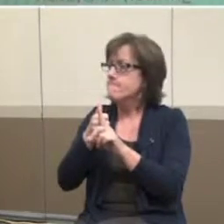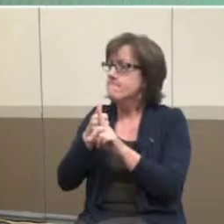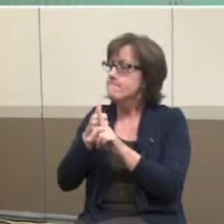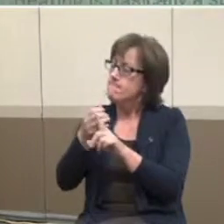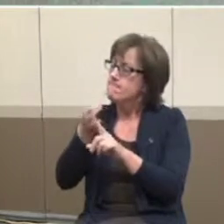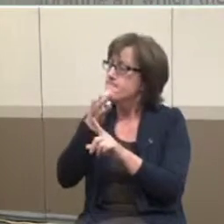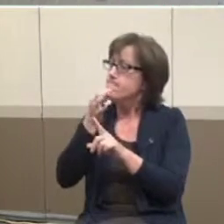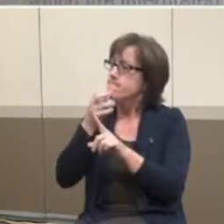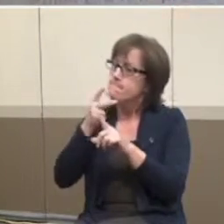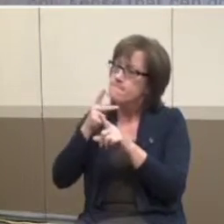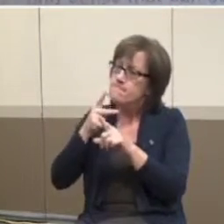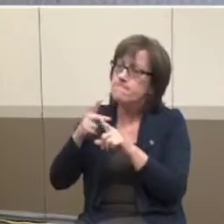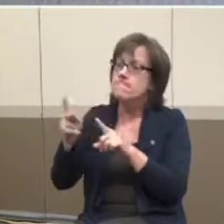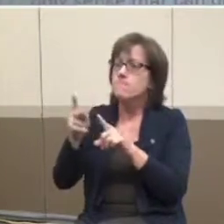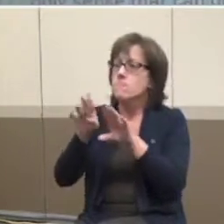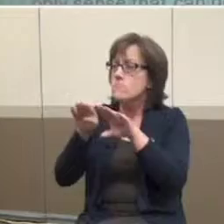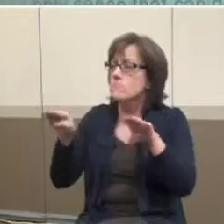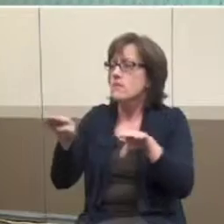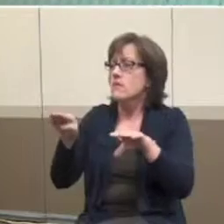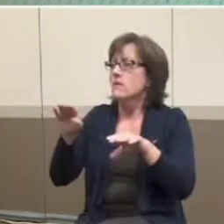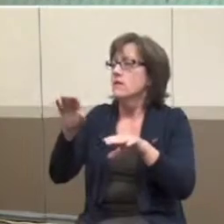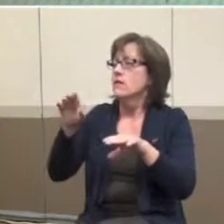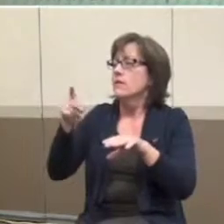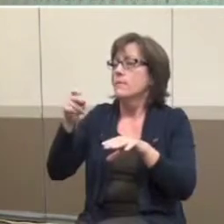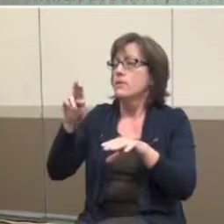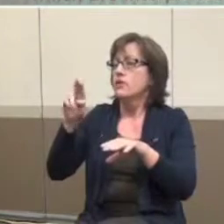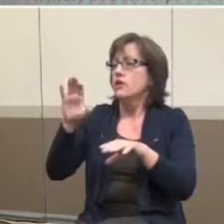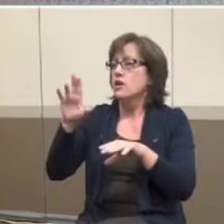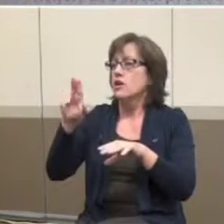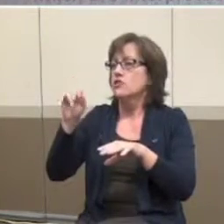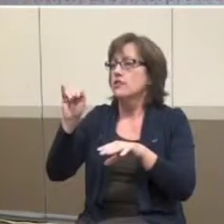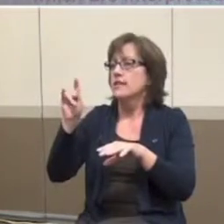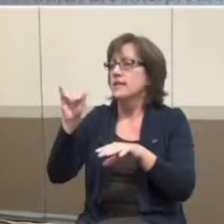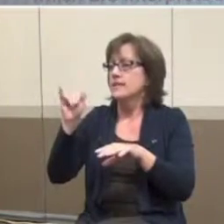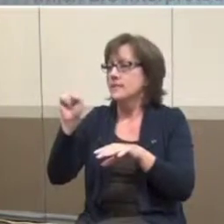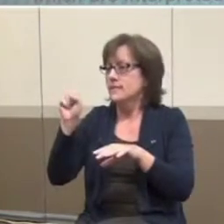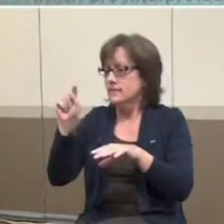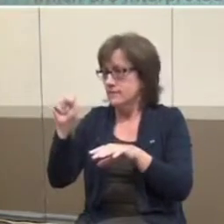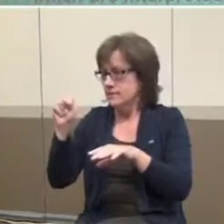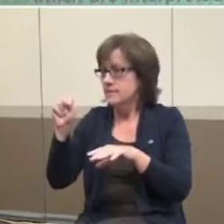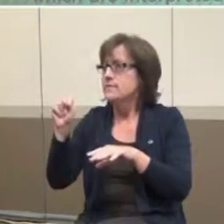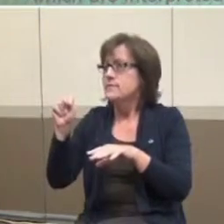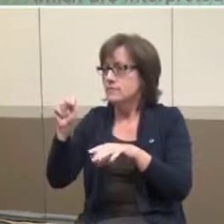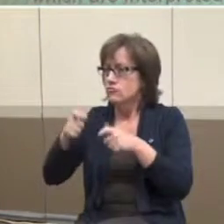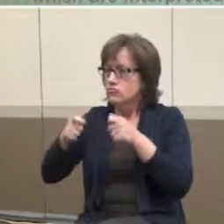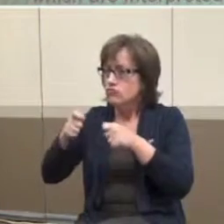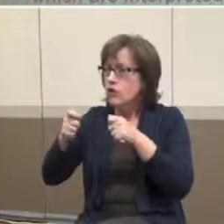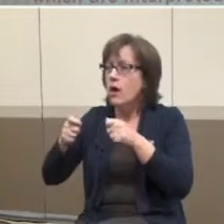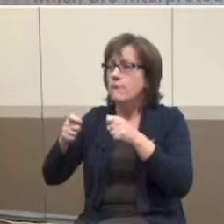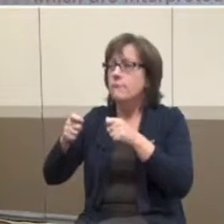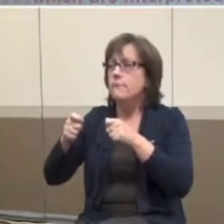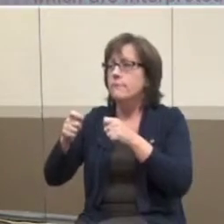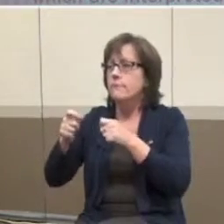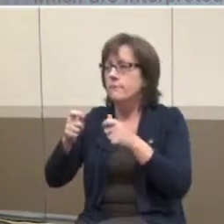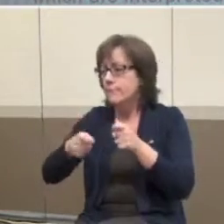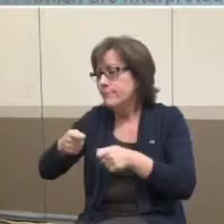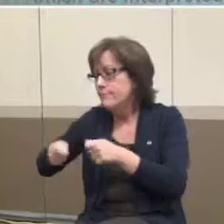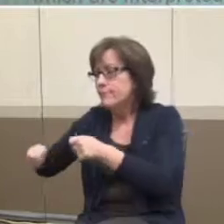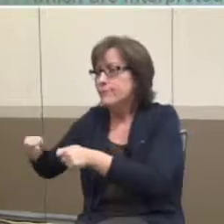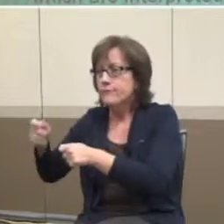concert-level professional percussionist. And she was born in Scotland, I believe. I hope I get some of these facts